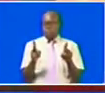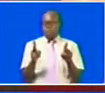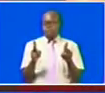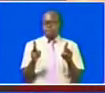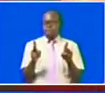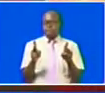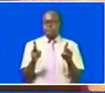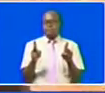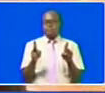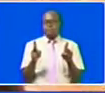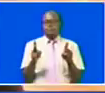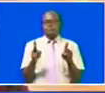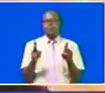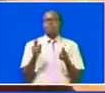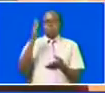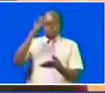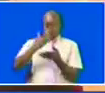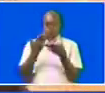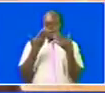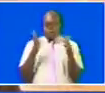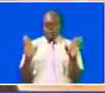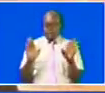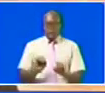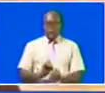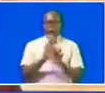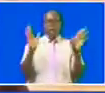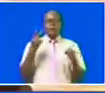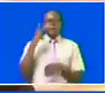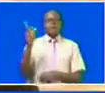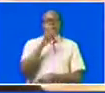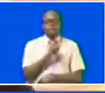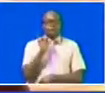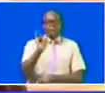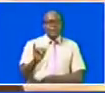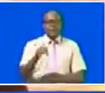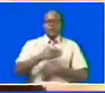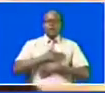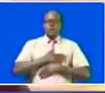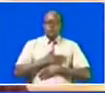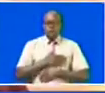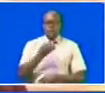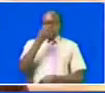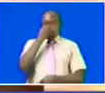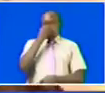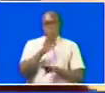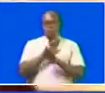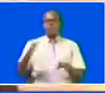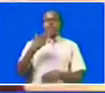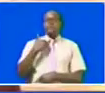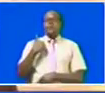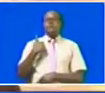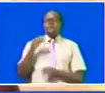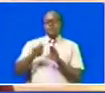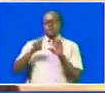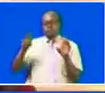is real and material that Honorable Ruto will not want to step